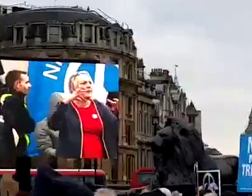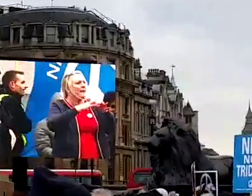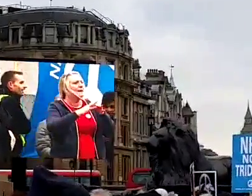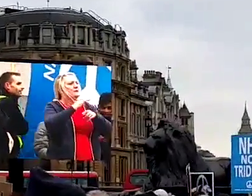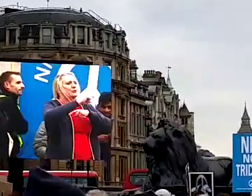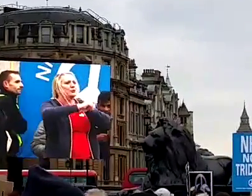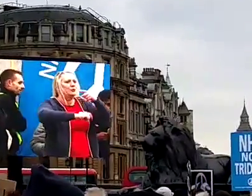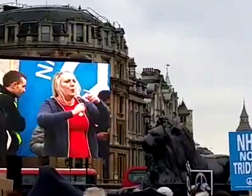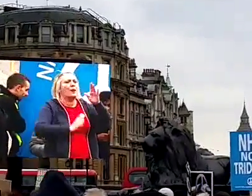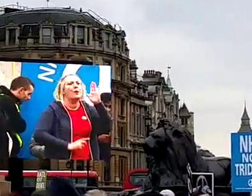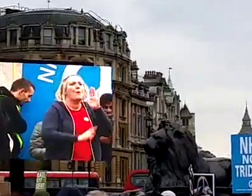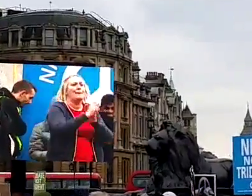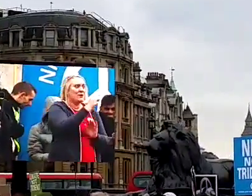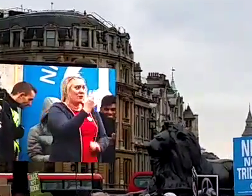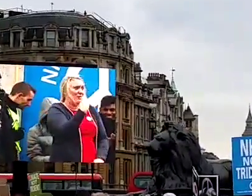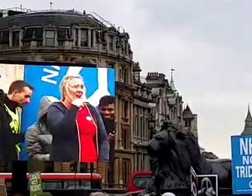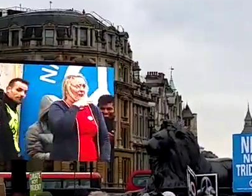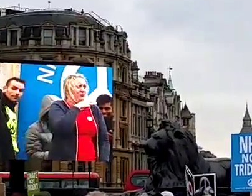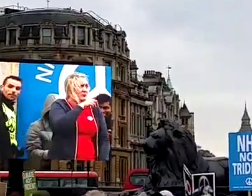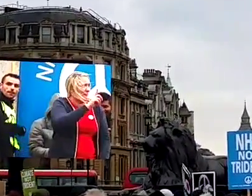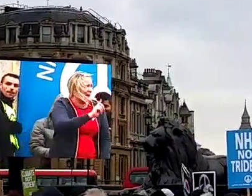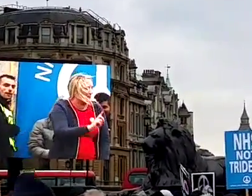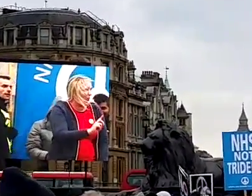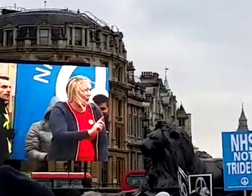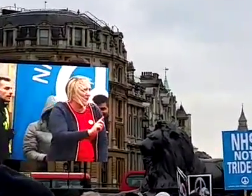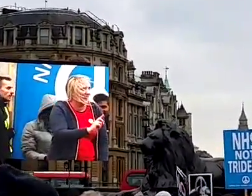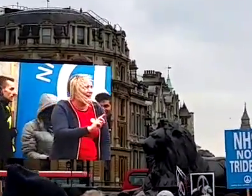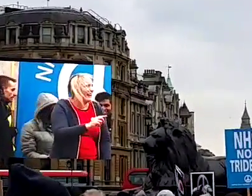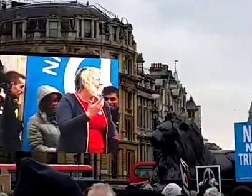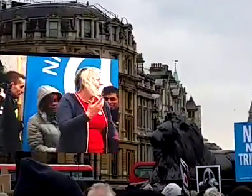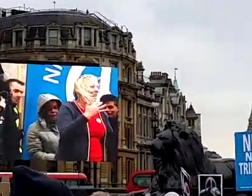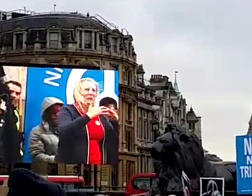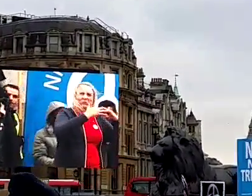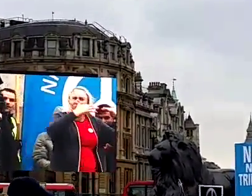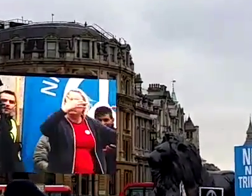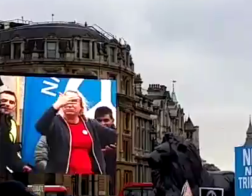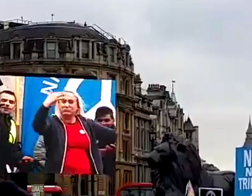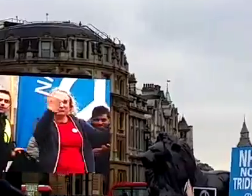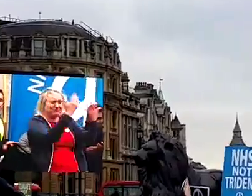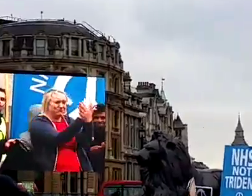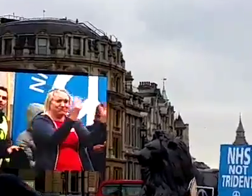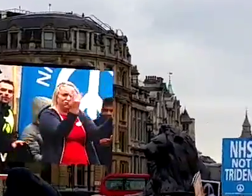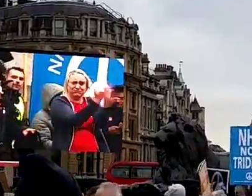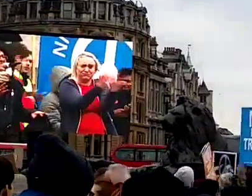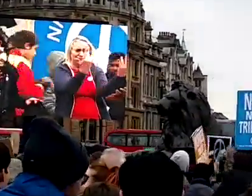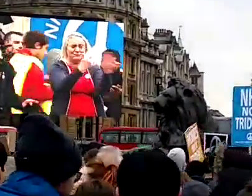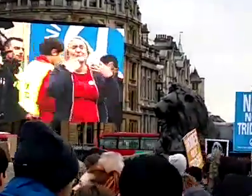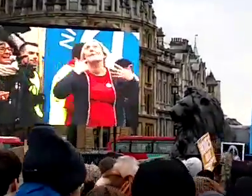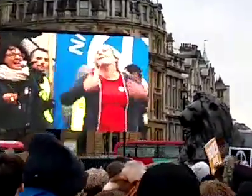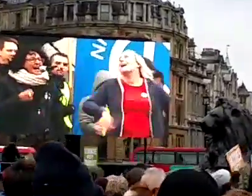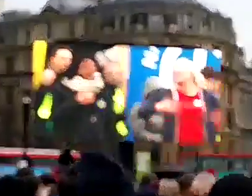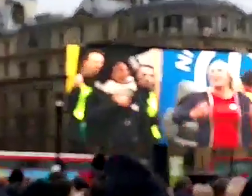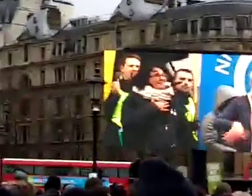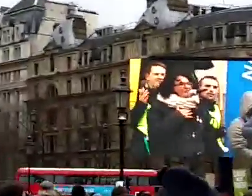had 300 people, and we thought we were robbed. Look at you, it's